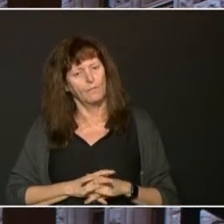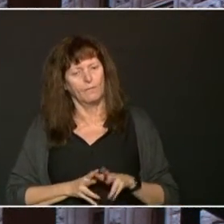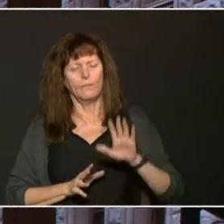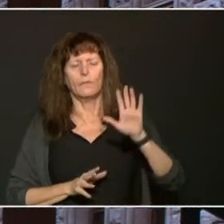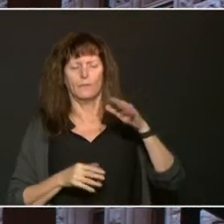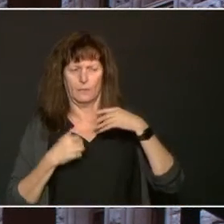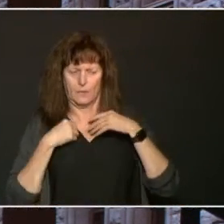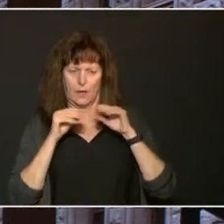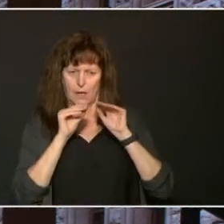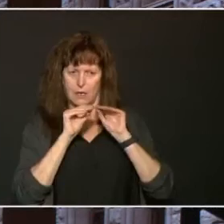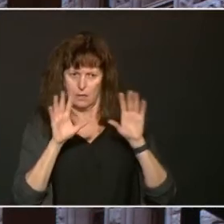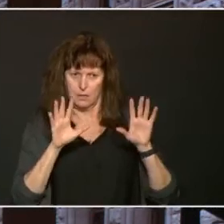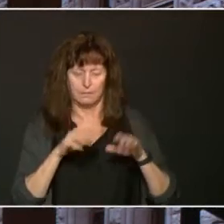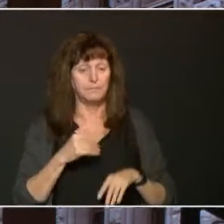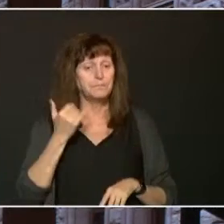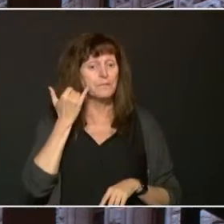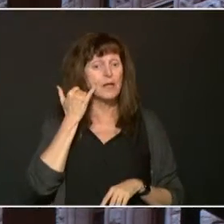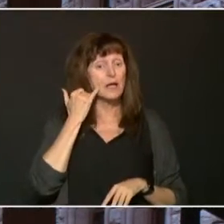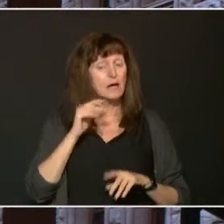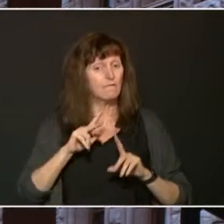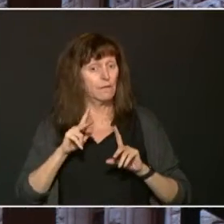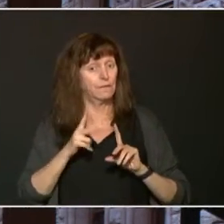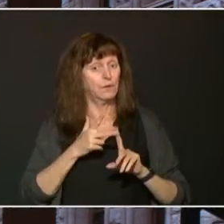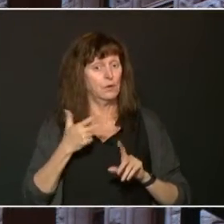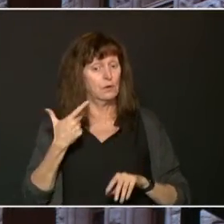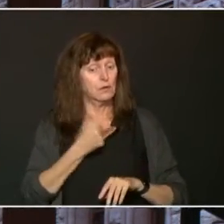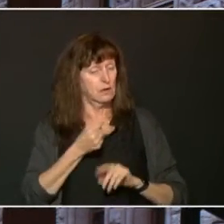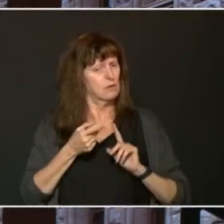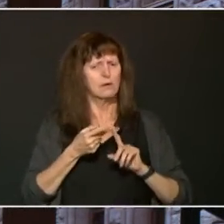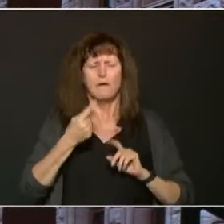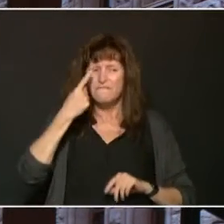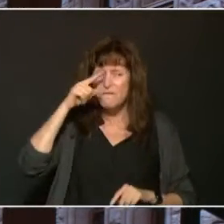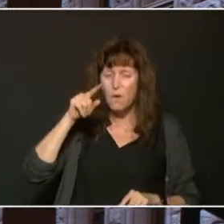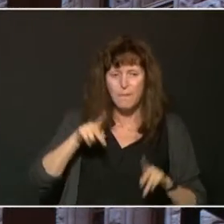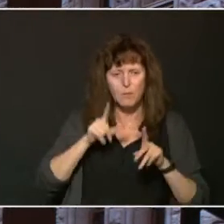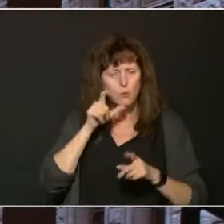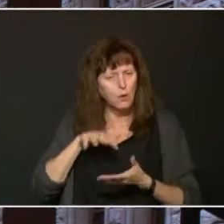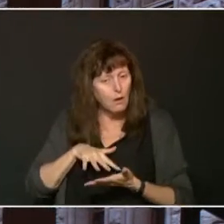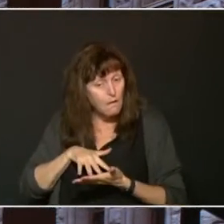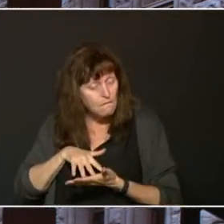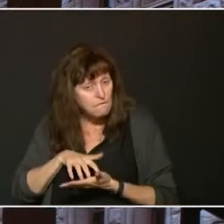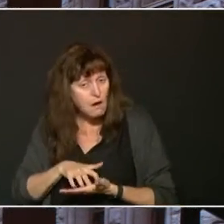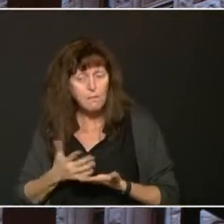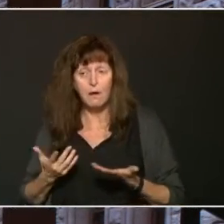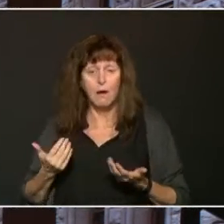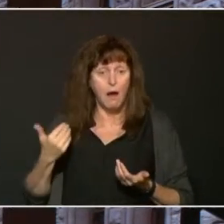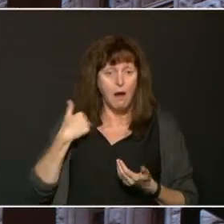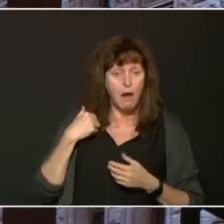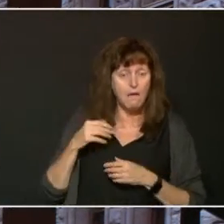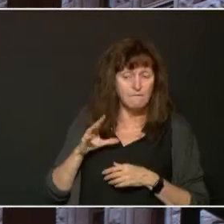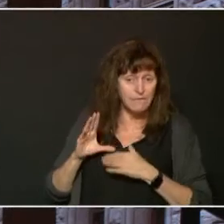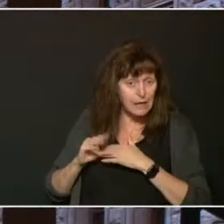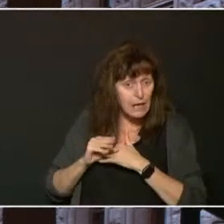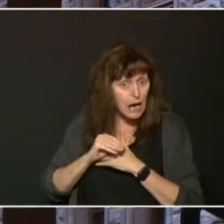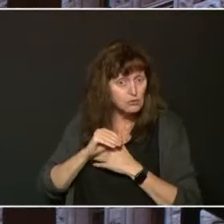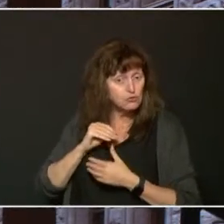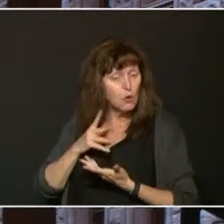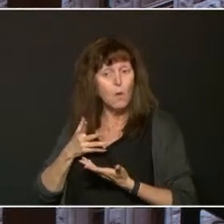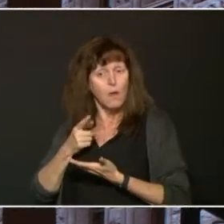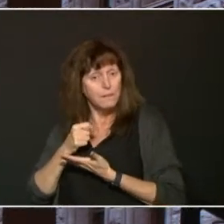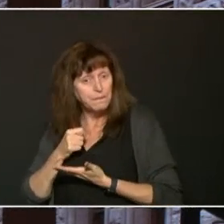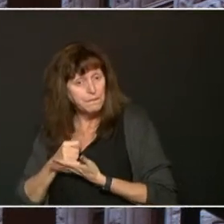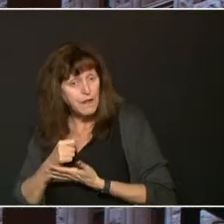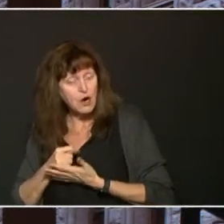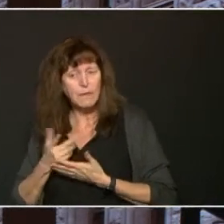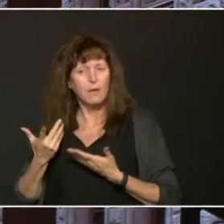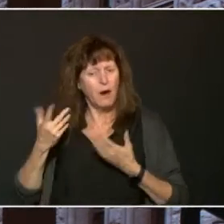that are immune suppressed because of the medications they have to take. So very specific and small population. For the general population, the immunity levels that